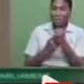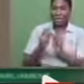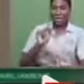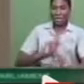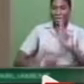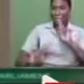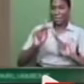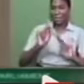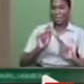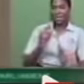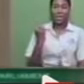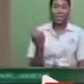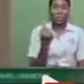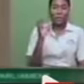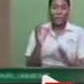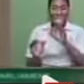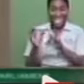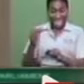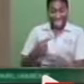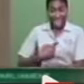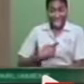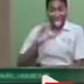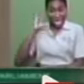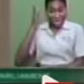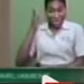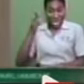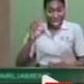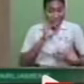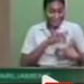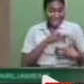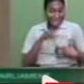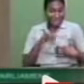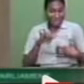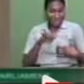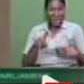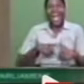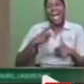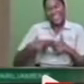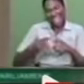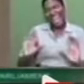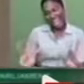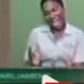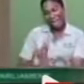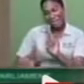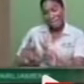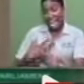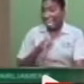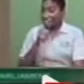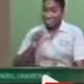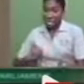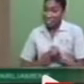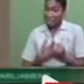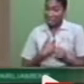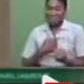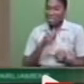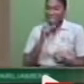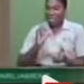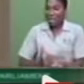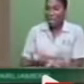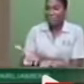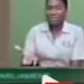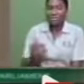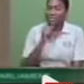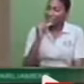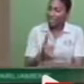they themselves will benefit. That is a historical hallmark of P&M policy and politics. By this income tax